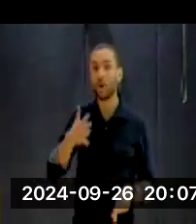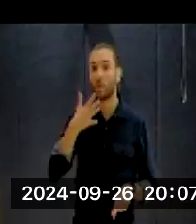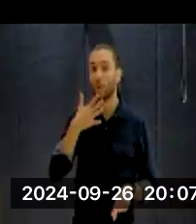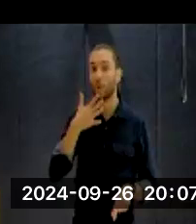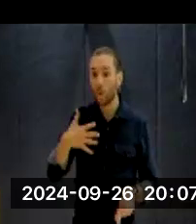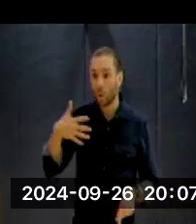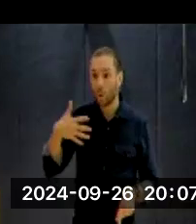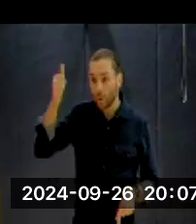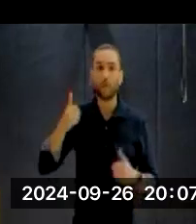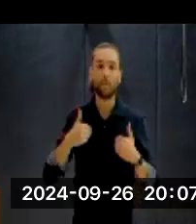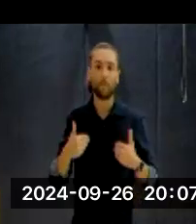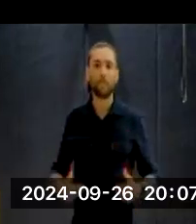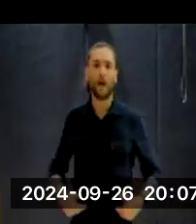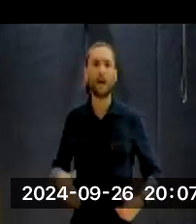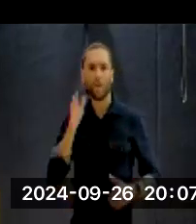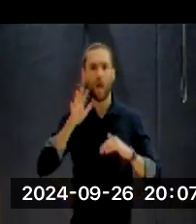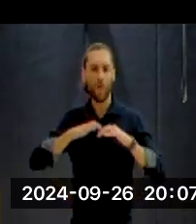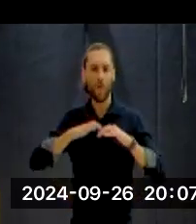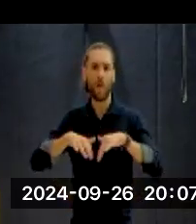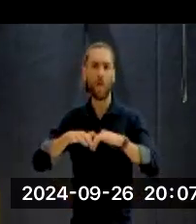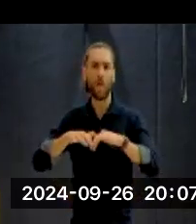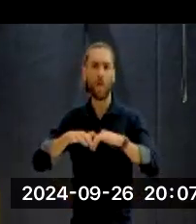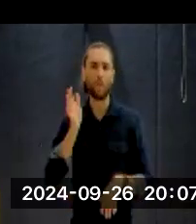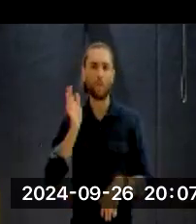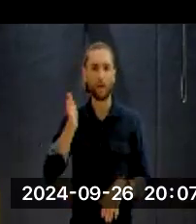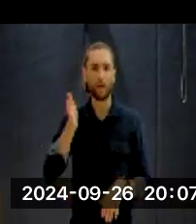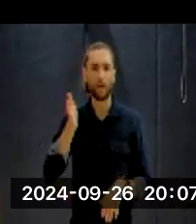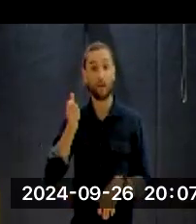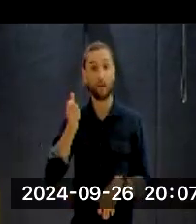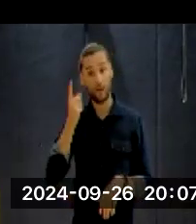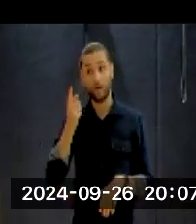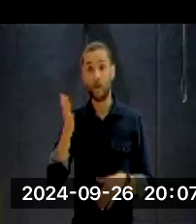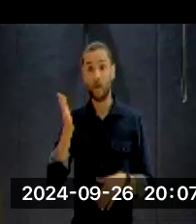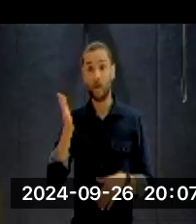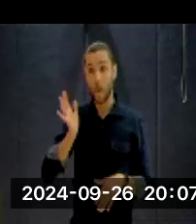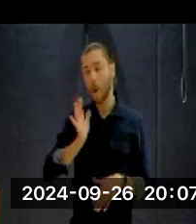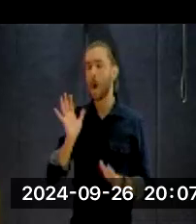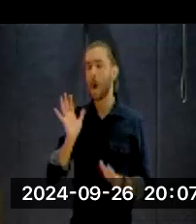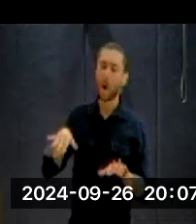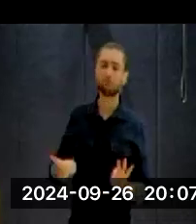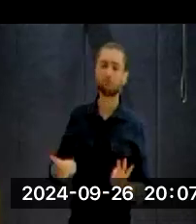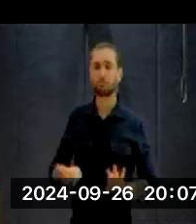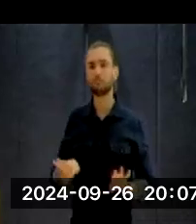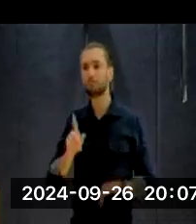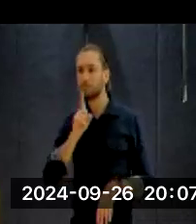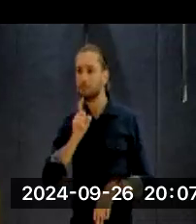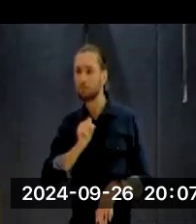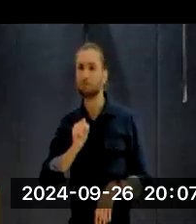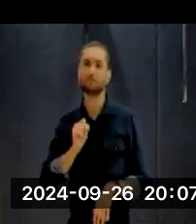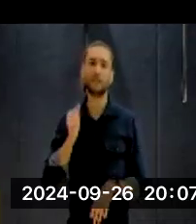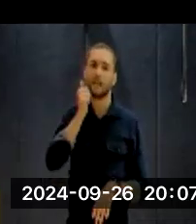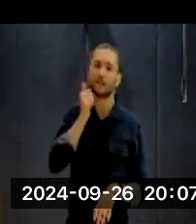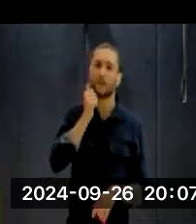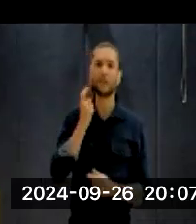will fail us in multiple ways. And things that we are used to being able to take for granted as part of our daily